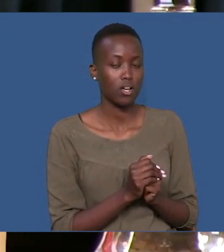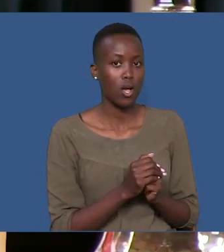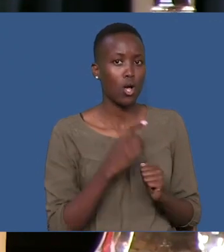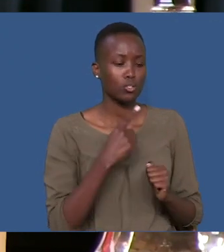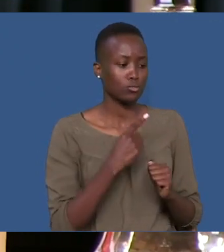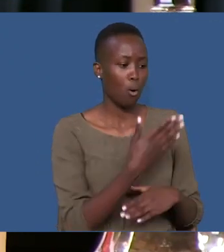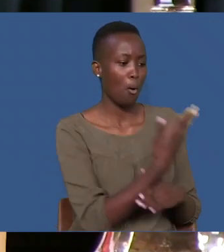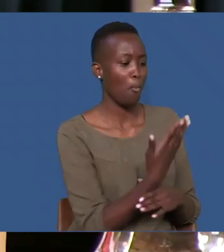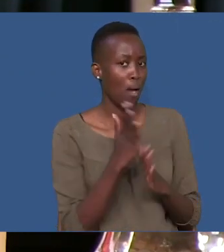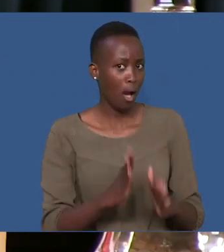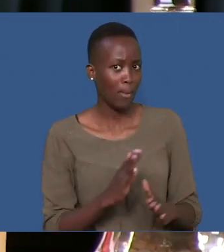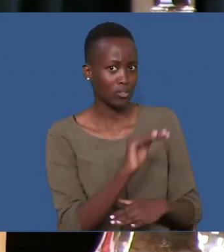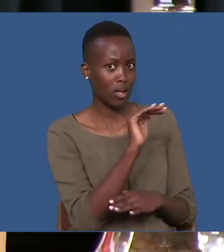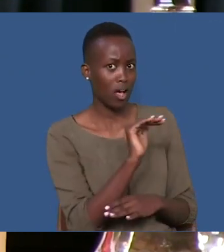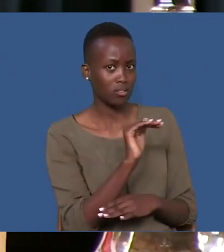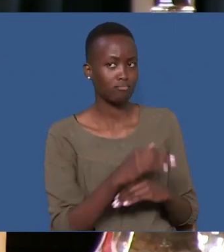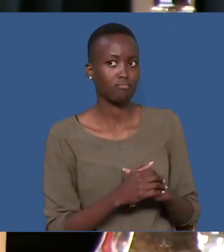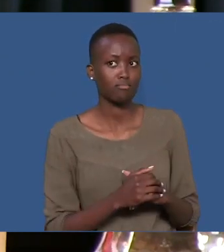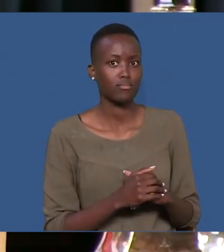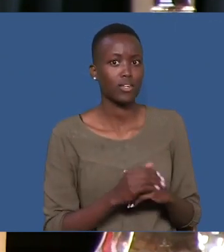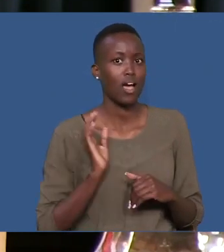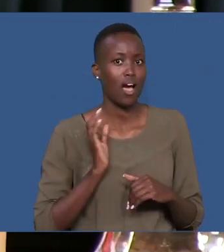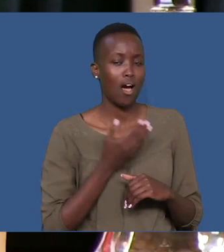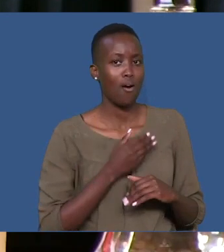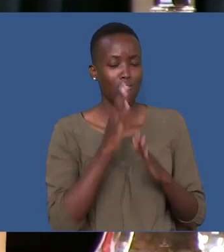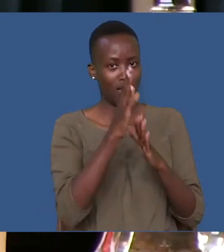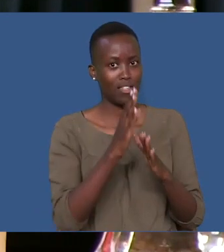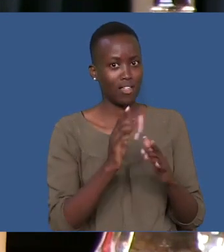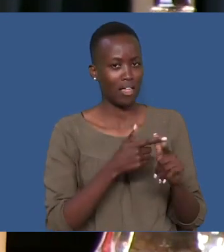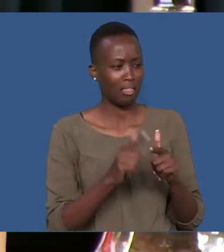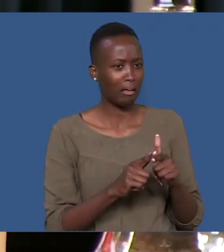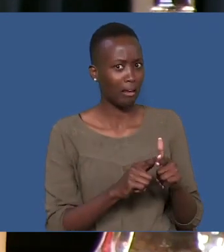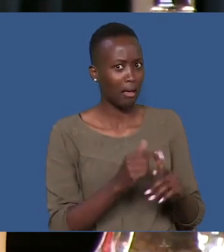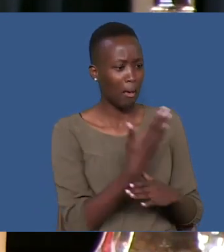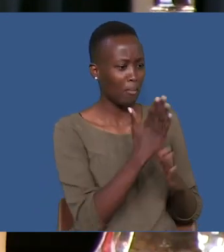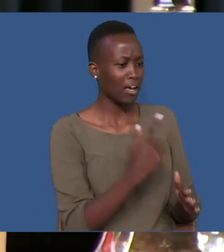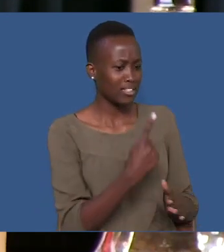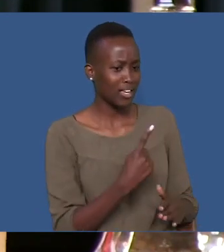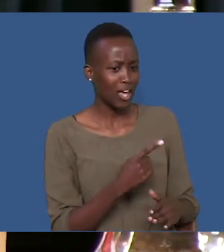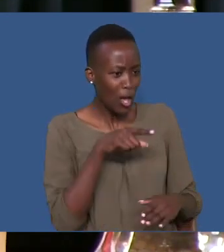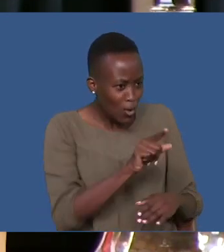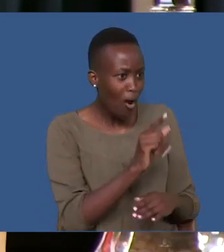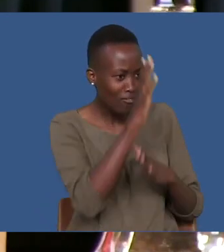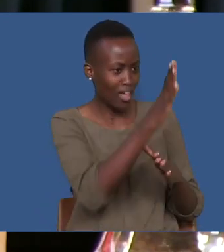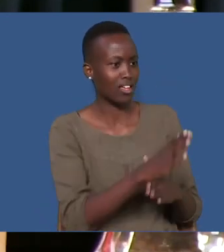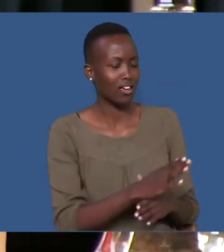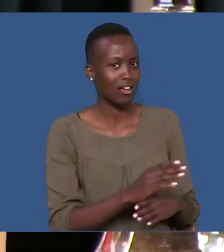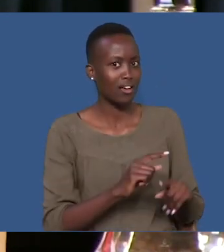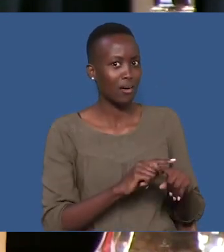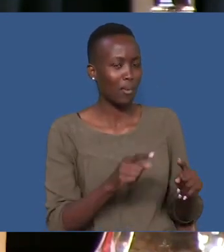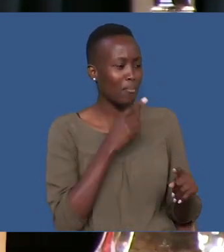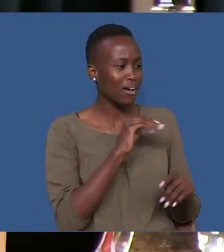Father." And the beggar said, "Your Father." Again, he said, no. "Say, Our Father."